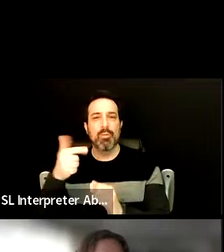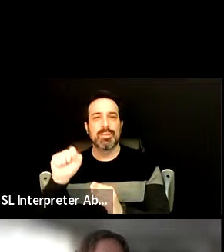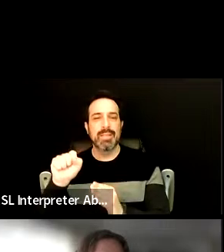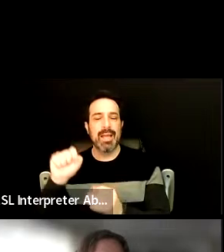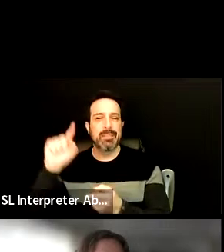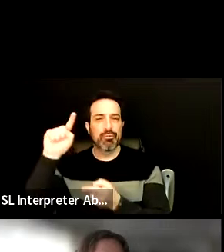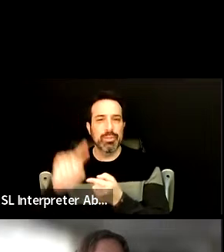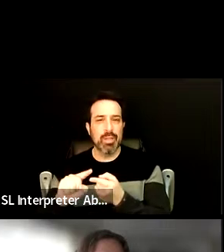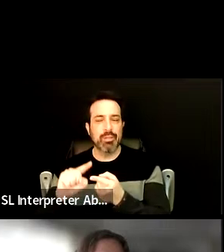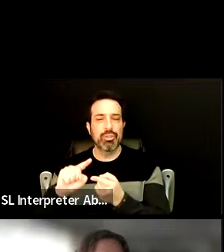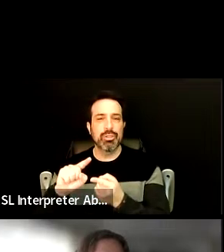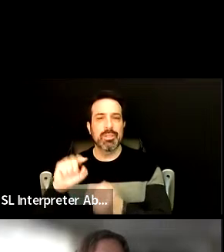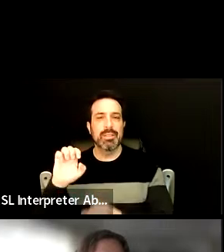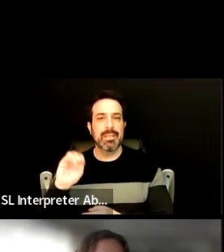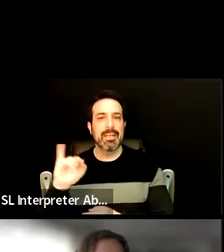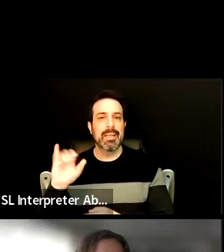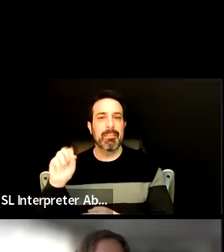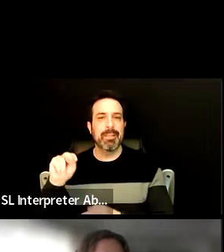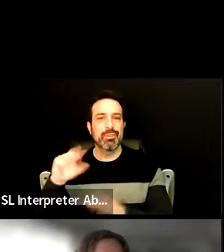goals, emissions